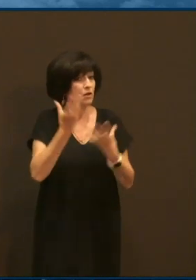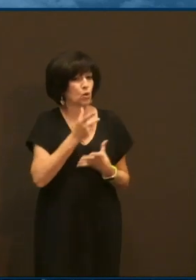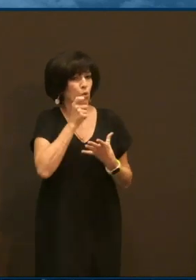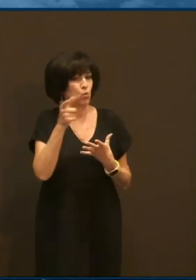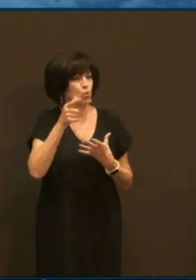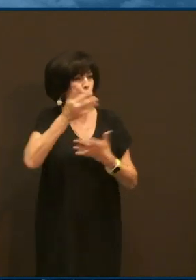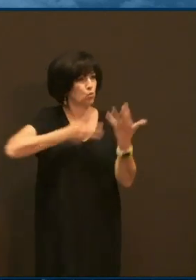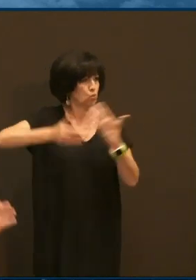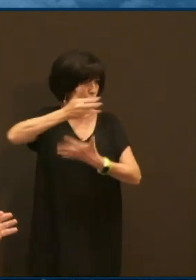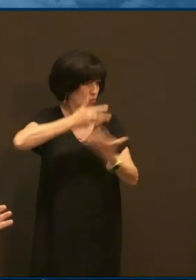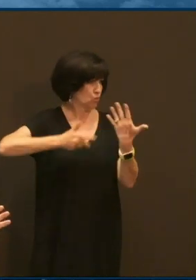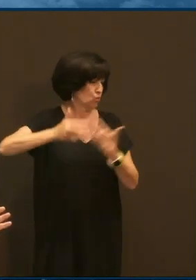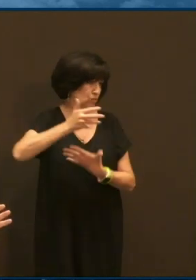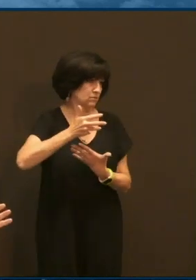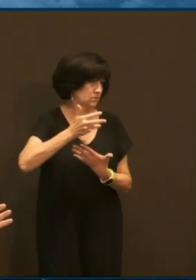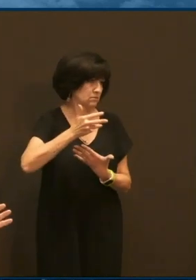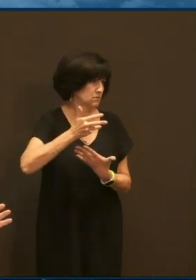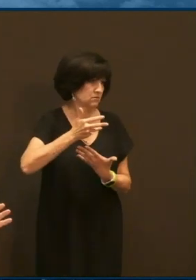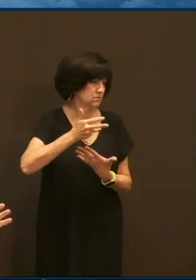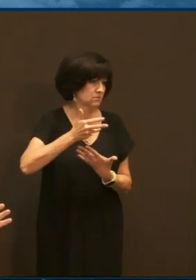not broad-based,